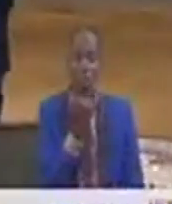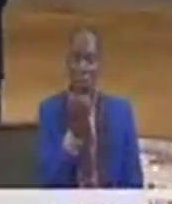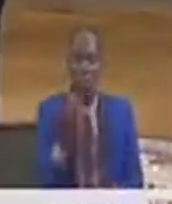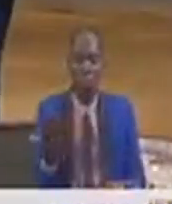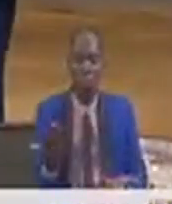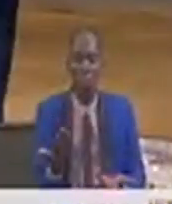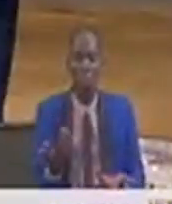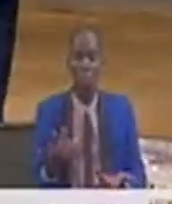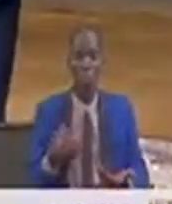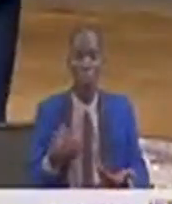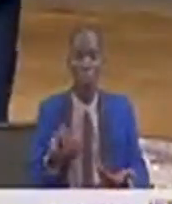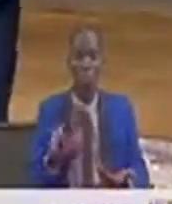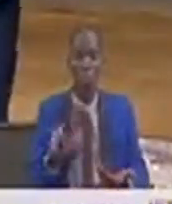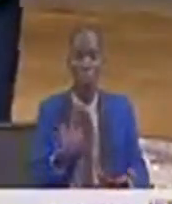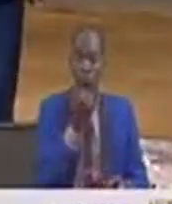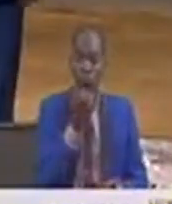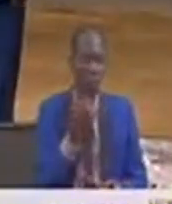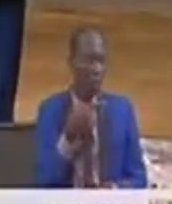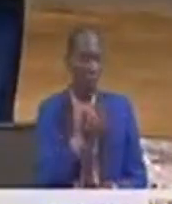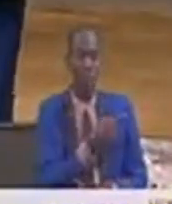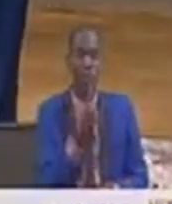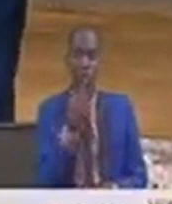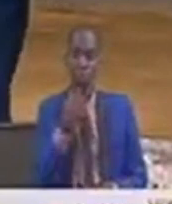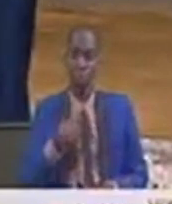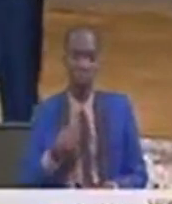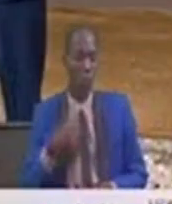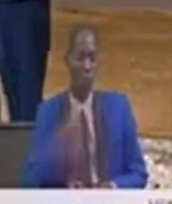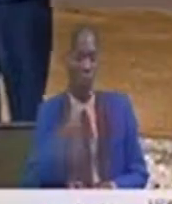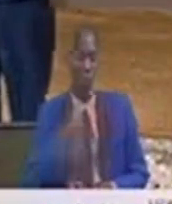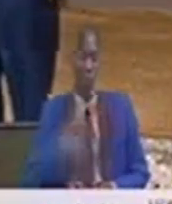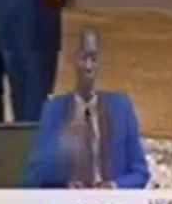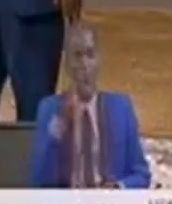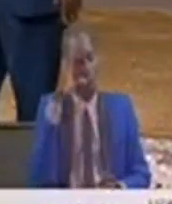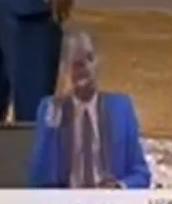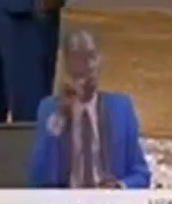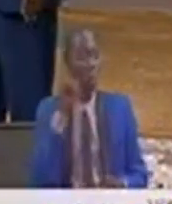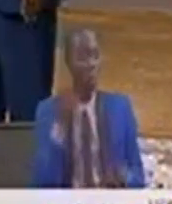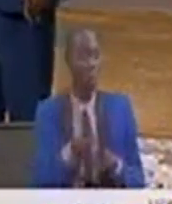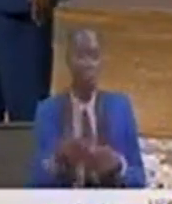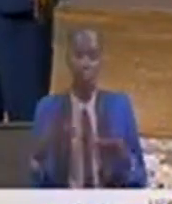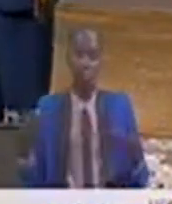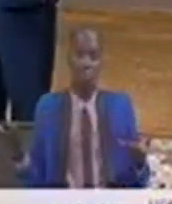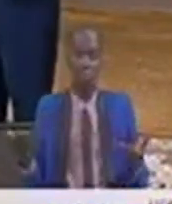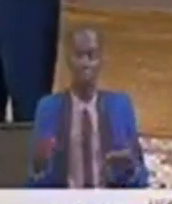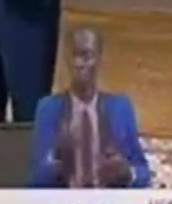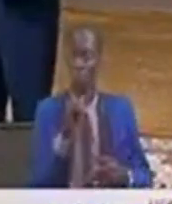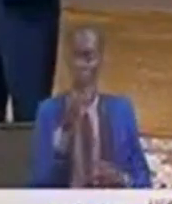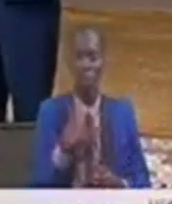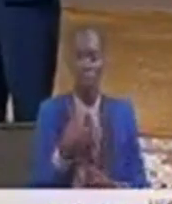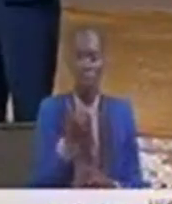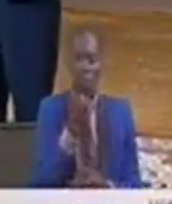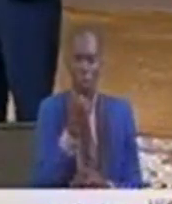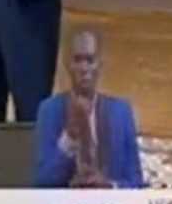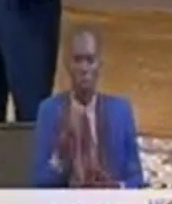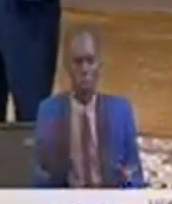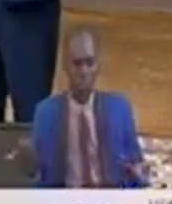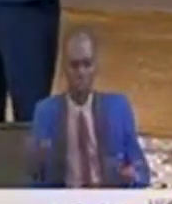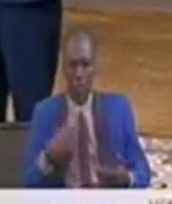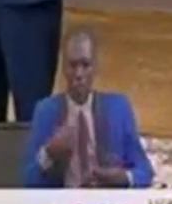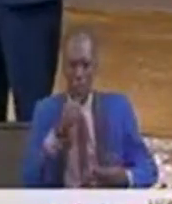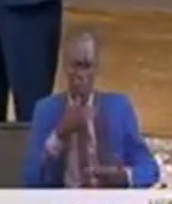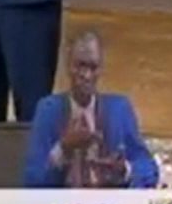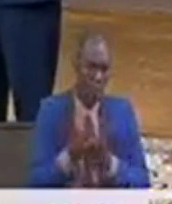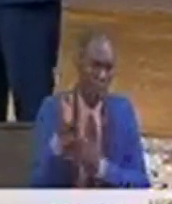done wrong? If you restore her not, if you don't get her back to her husband so that she can